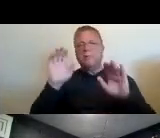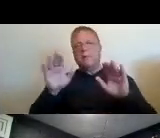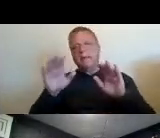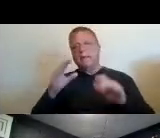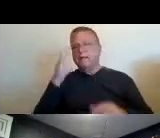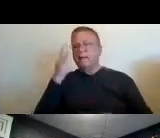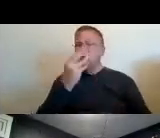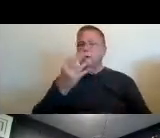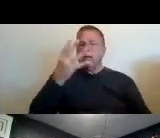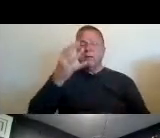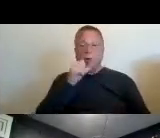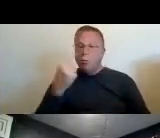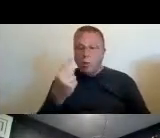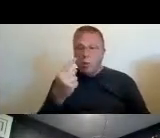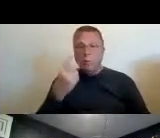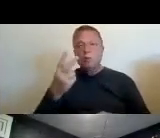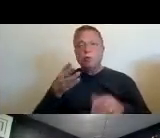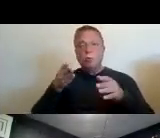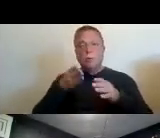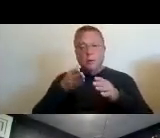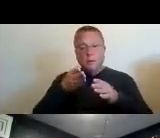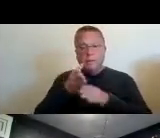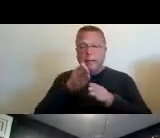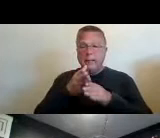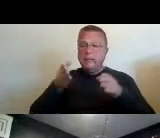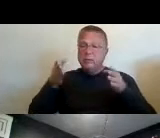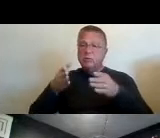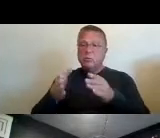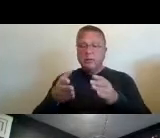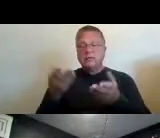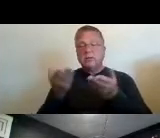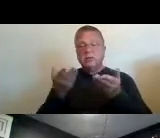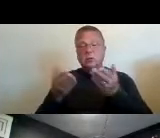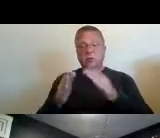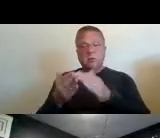one, but two main streets that serve this community. We have a number of